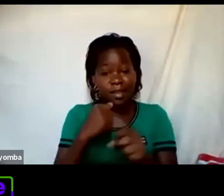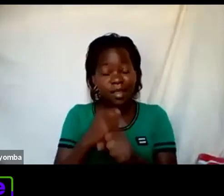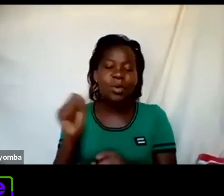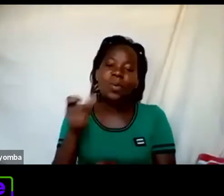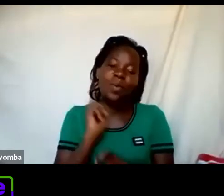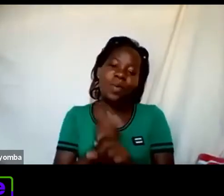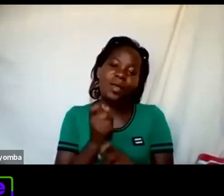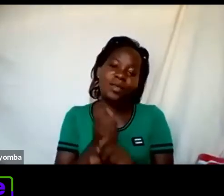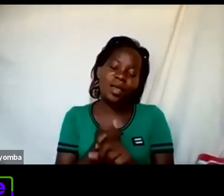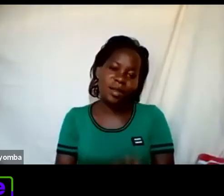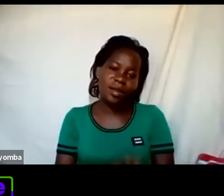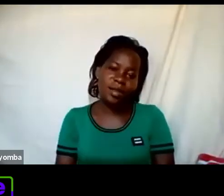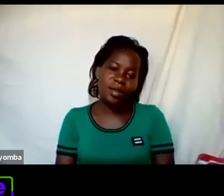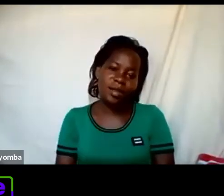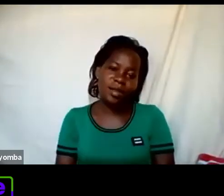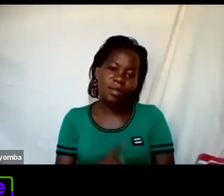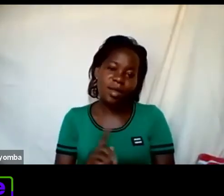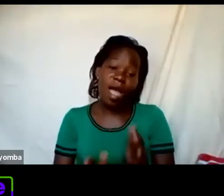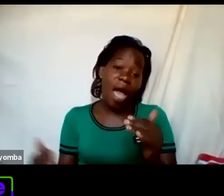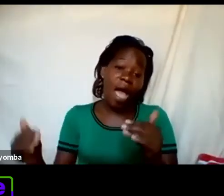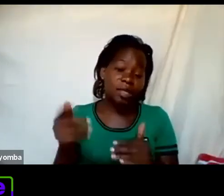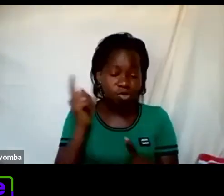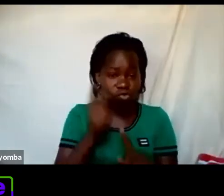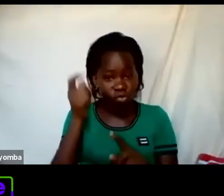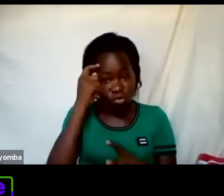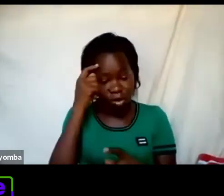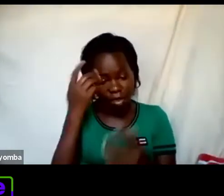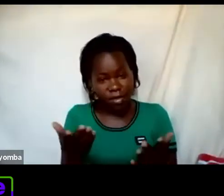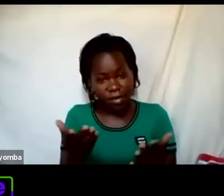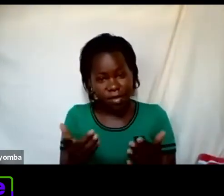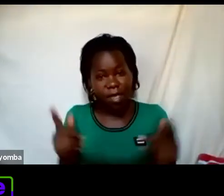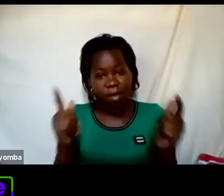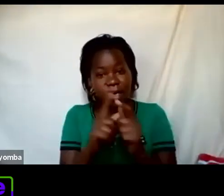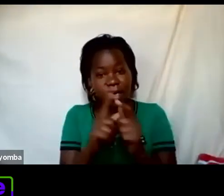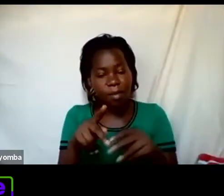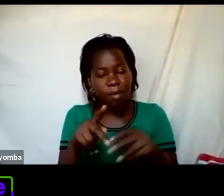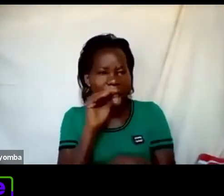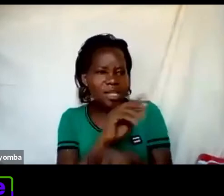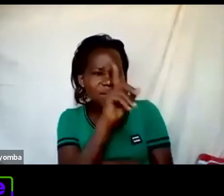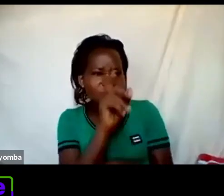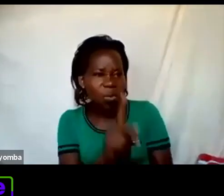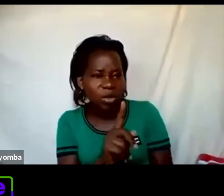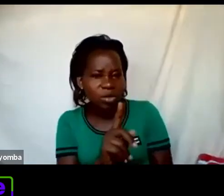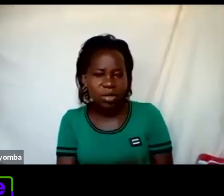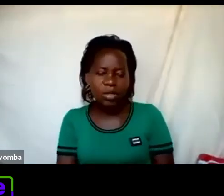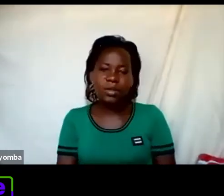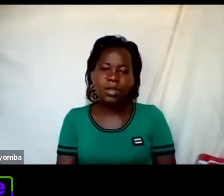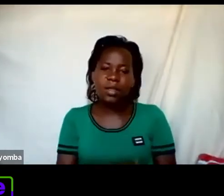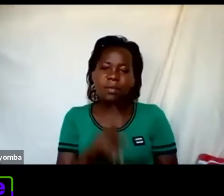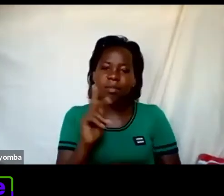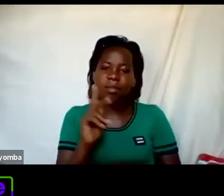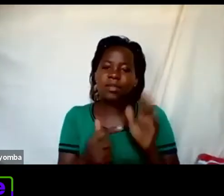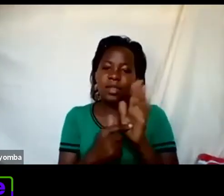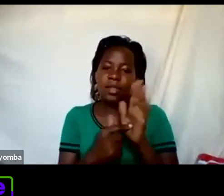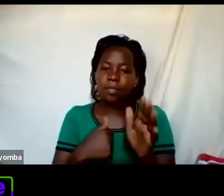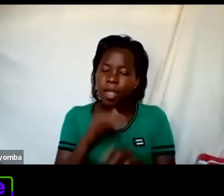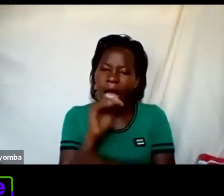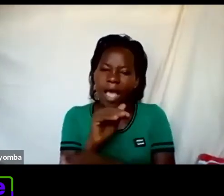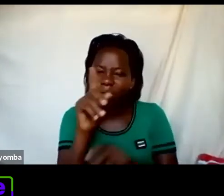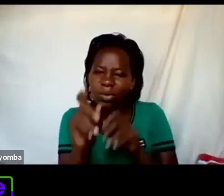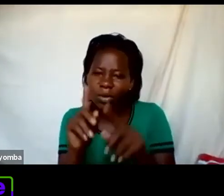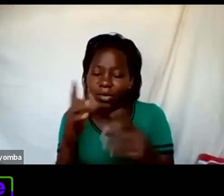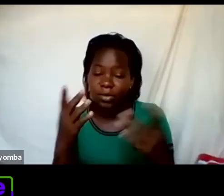even access to knowledge. You're going to reach out to someone, ask a question, reach out to people like myself, ask a question, because